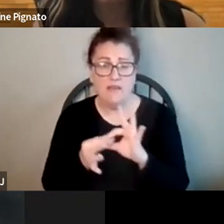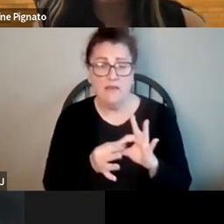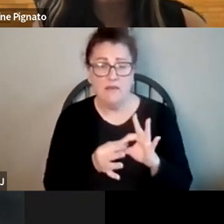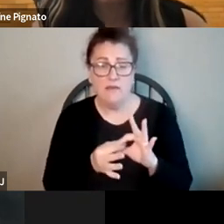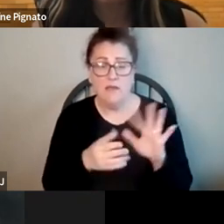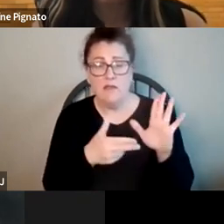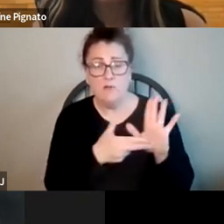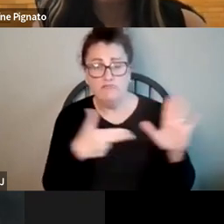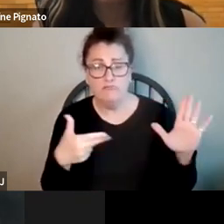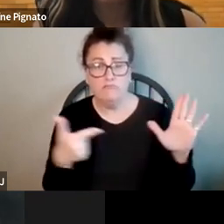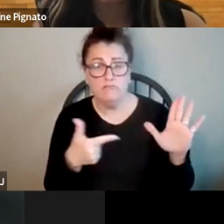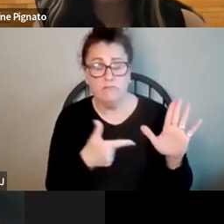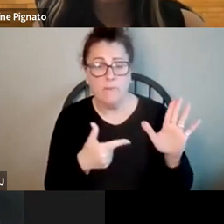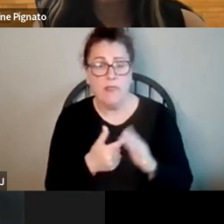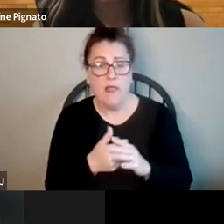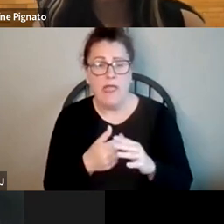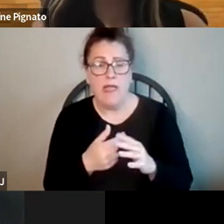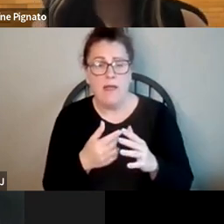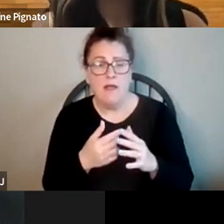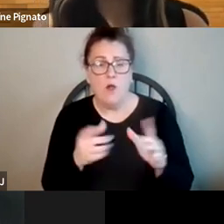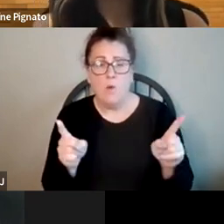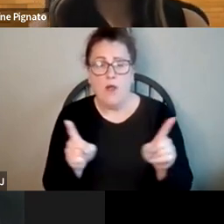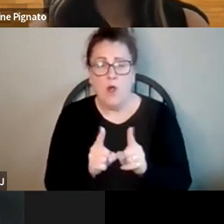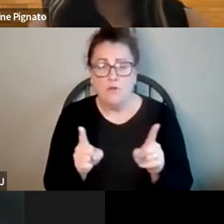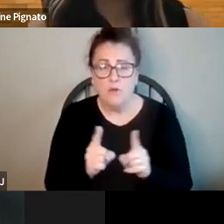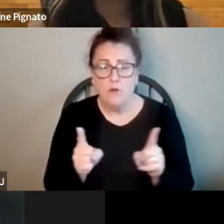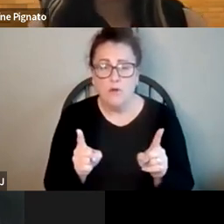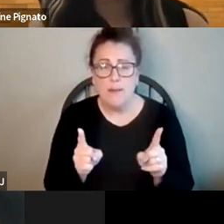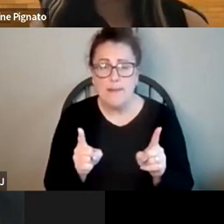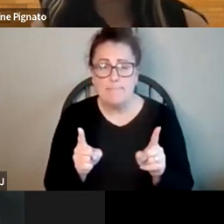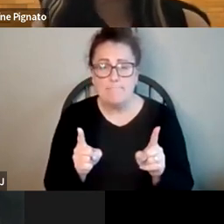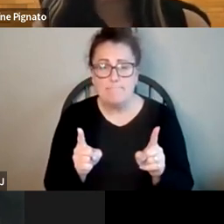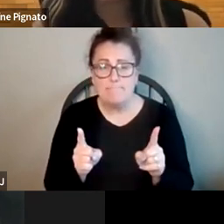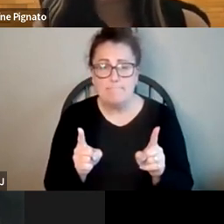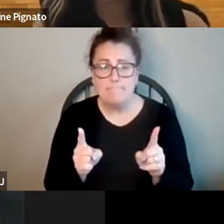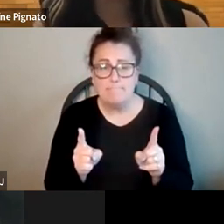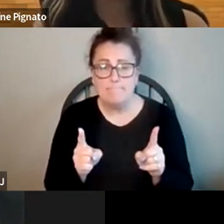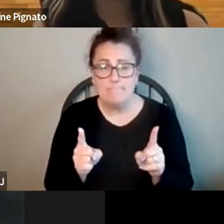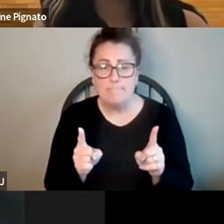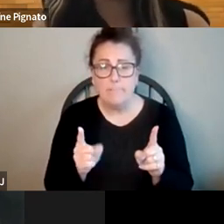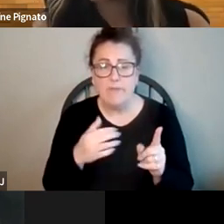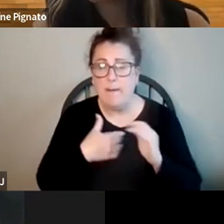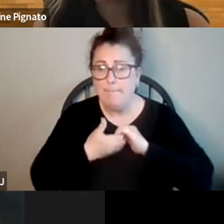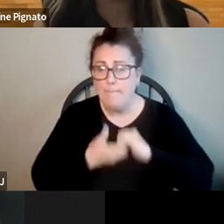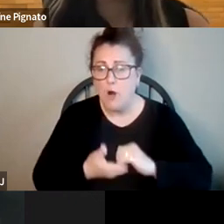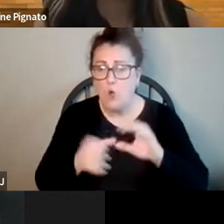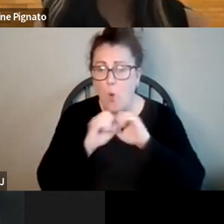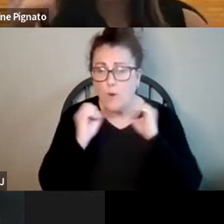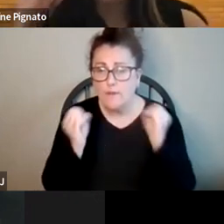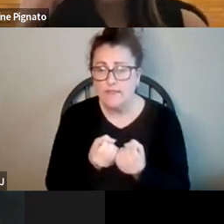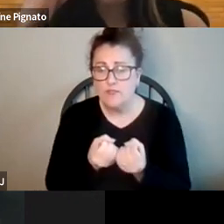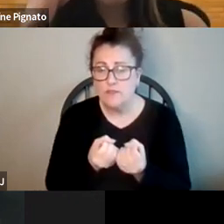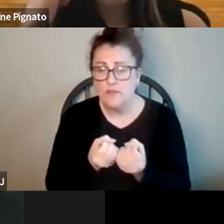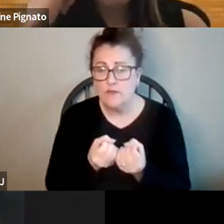are. Right. I guess I was looking to see, because I know we also have community partner organizations. Right. And I wasn't sure if